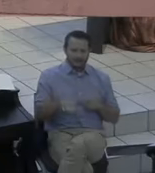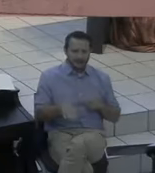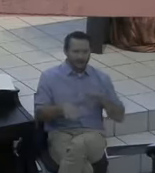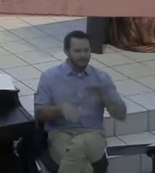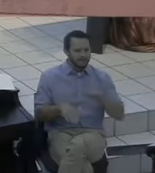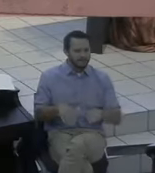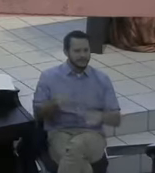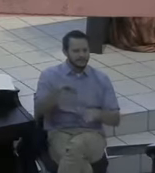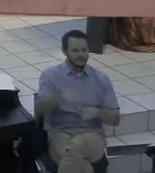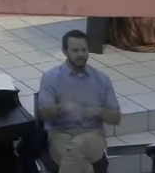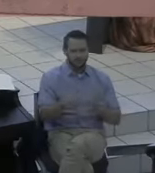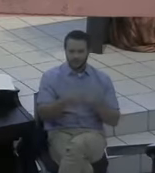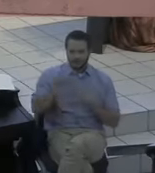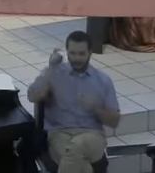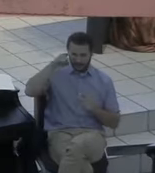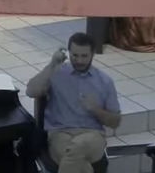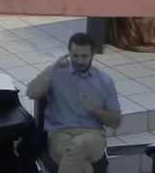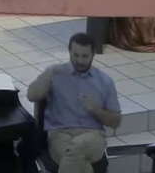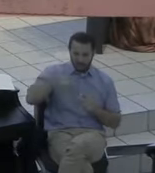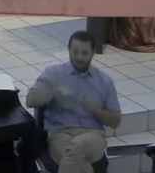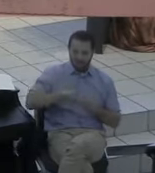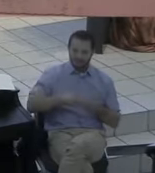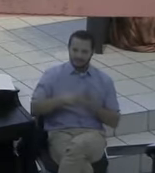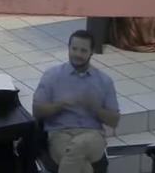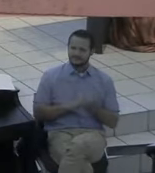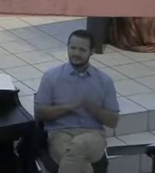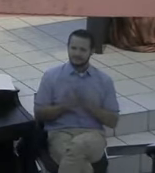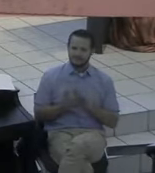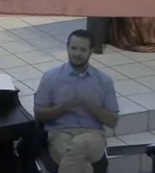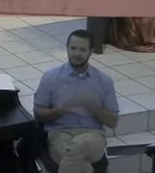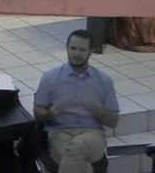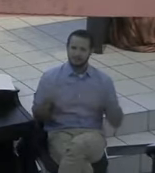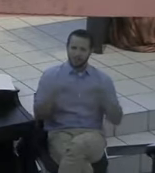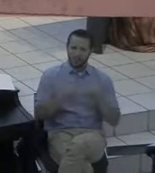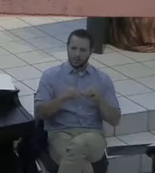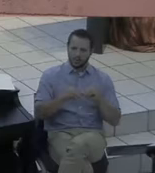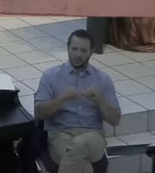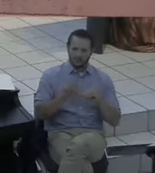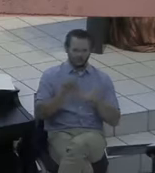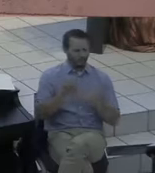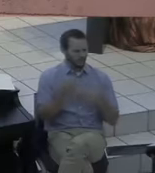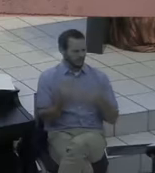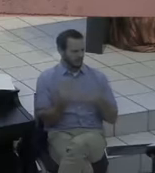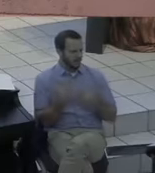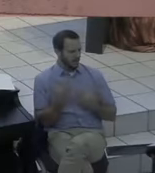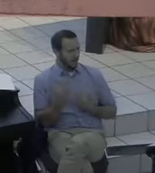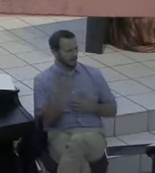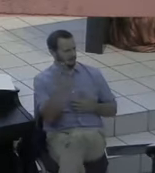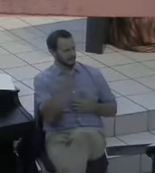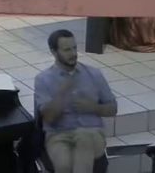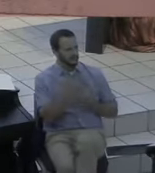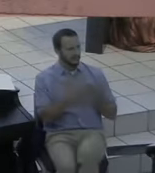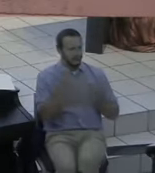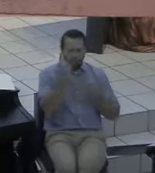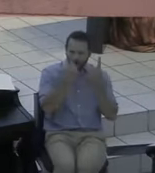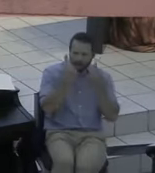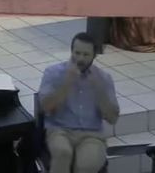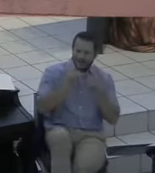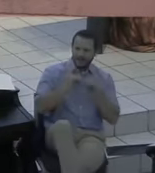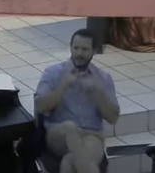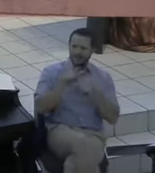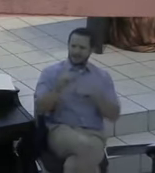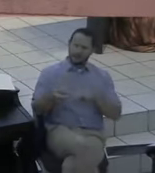is released and multiplied. So today I want to give some thoughts on how to